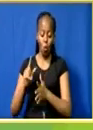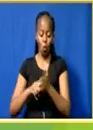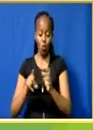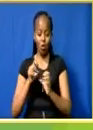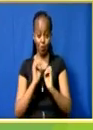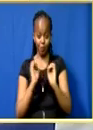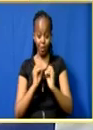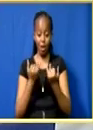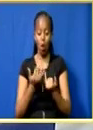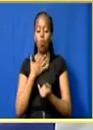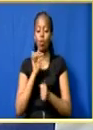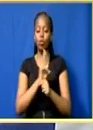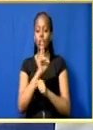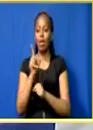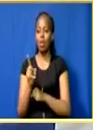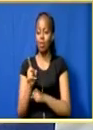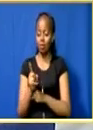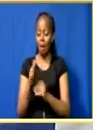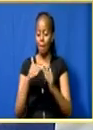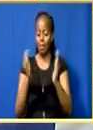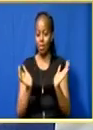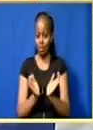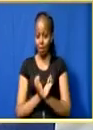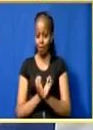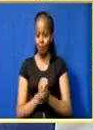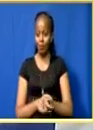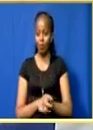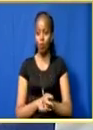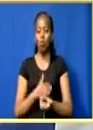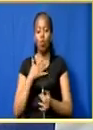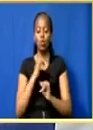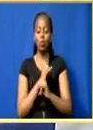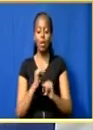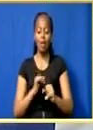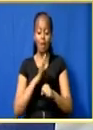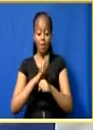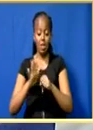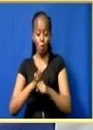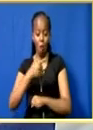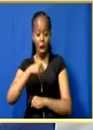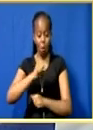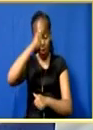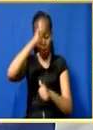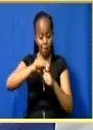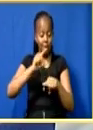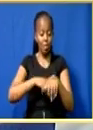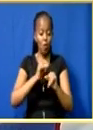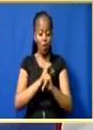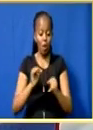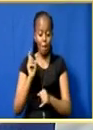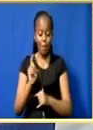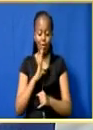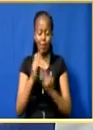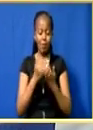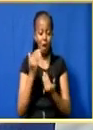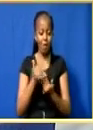need. Yes. So we are going to use this basin and we are going to clean our kales. Okay. Remember, when you're cleaning them, you have to be